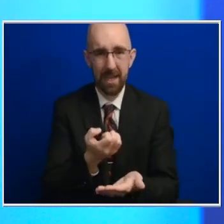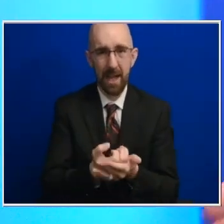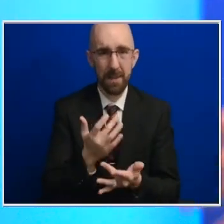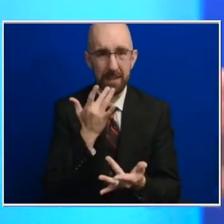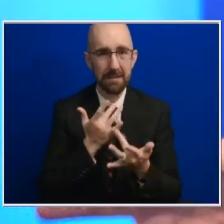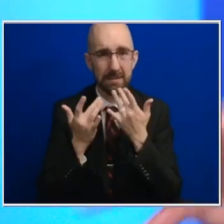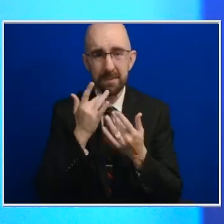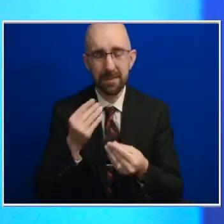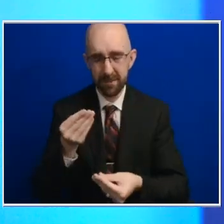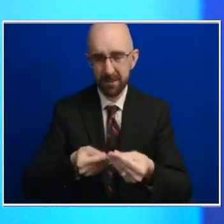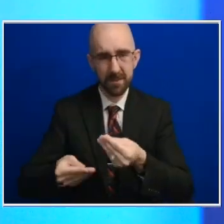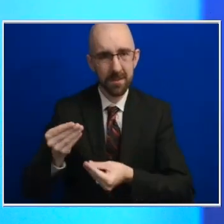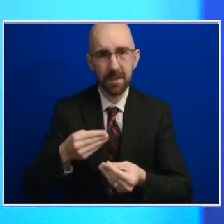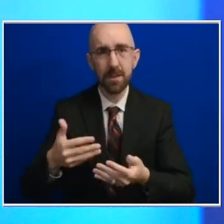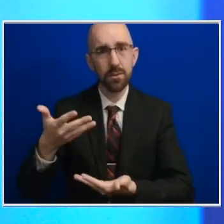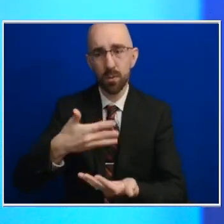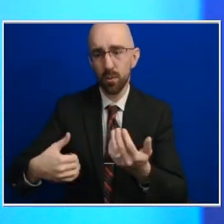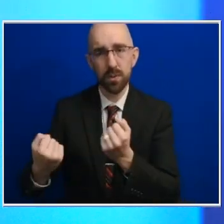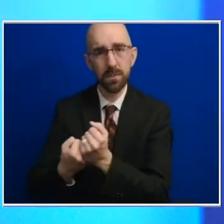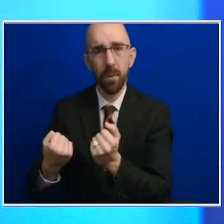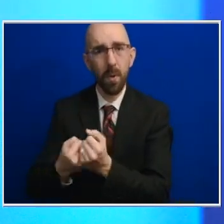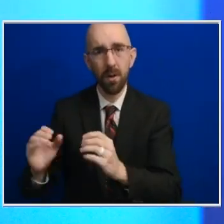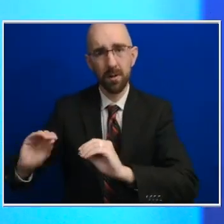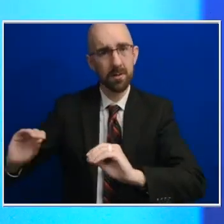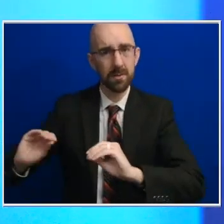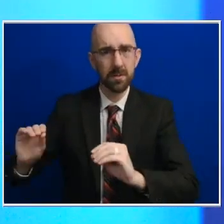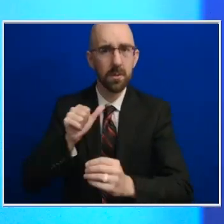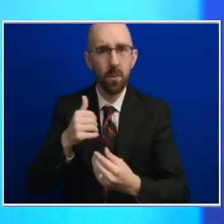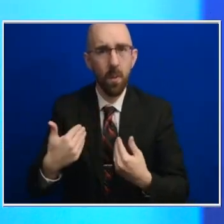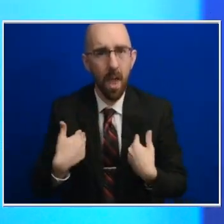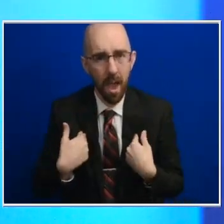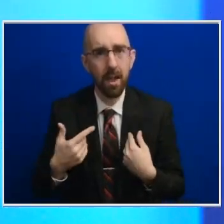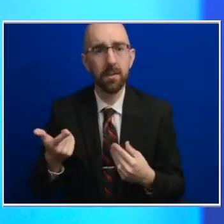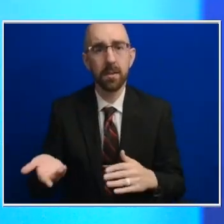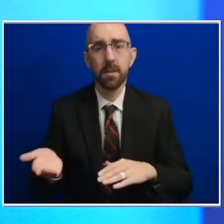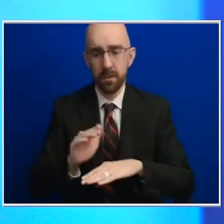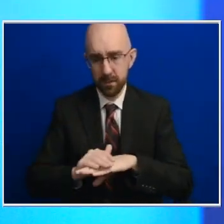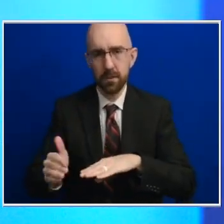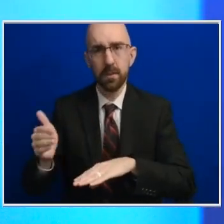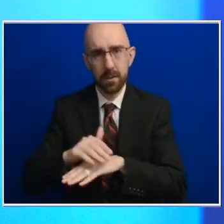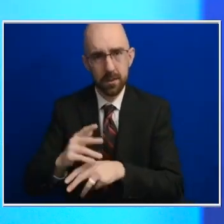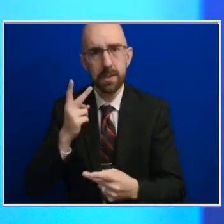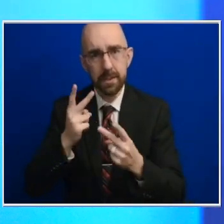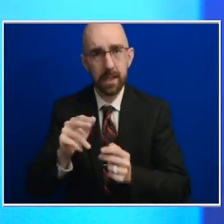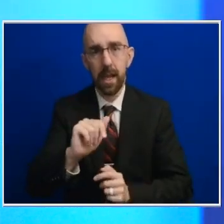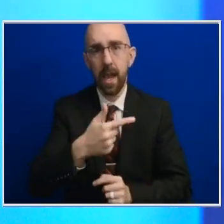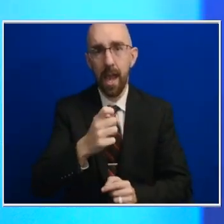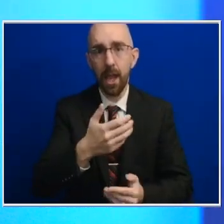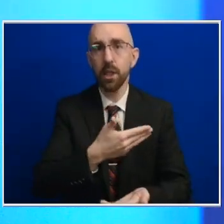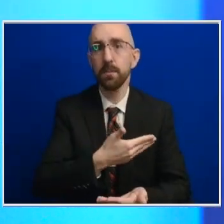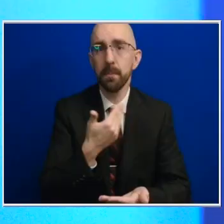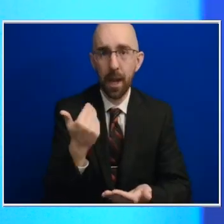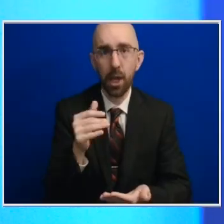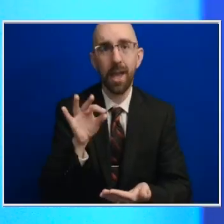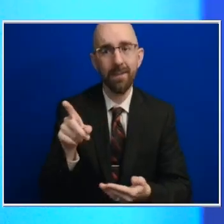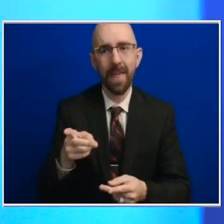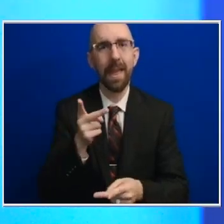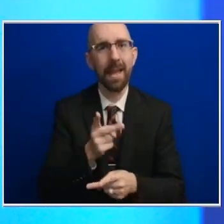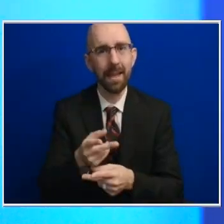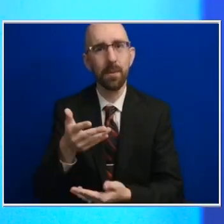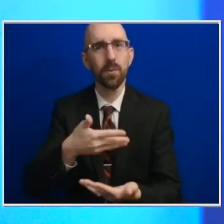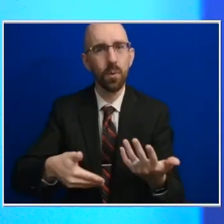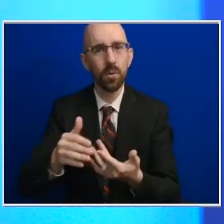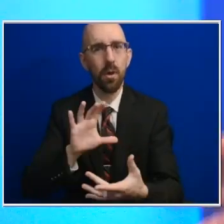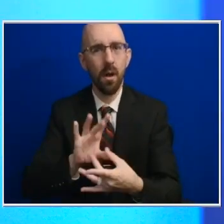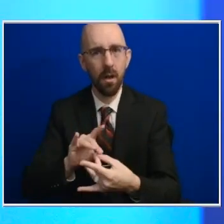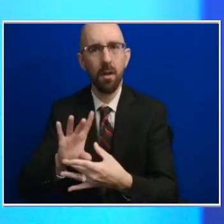without social support settings too. We now know increasingly that people can age better if they can maintain social contacts.